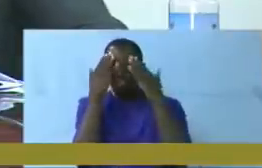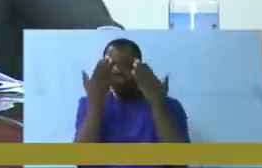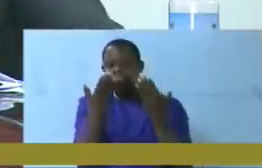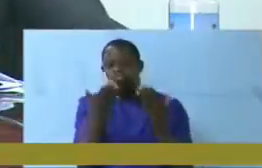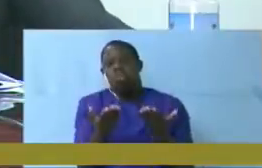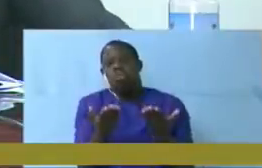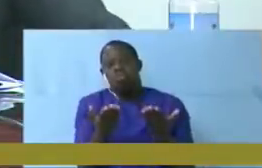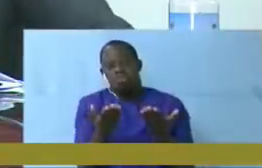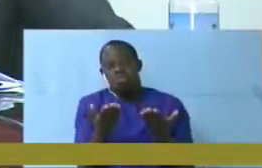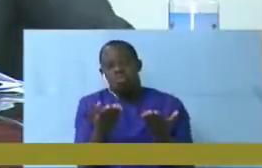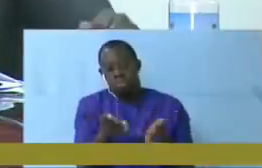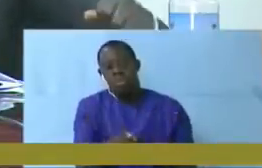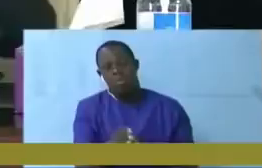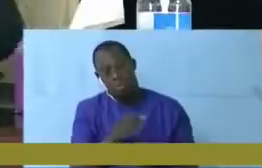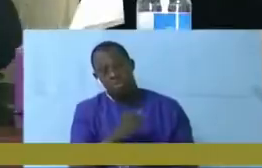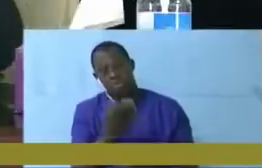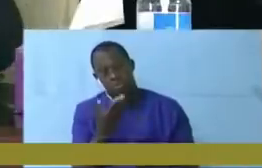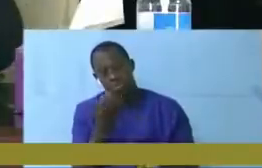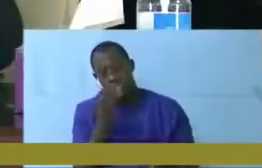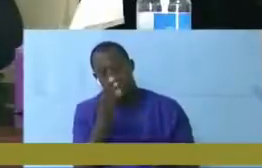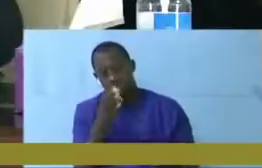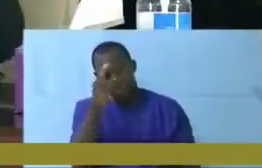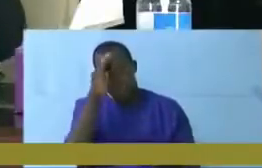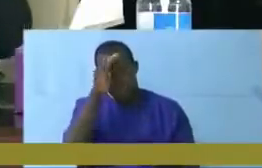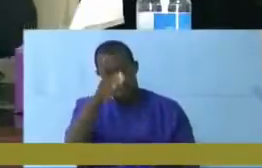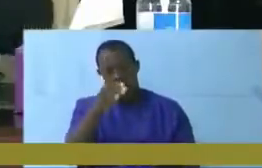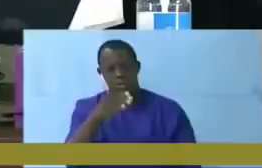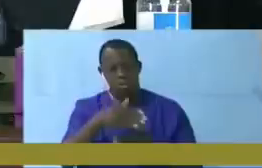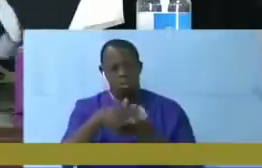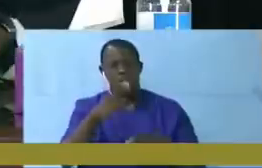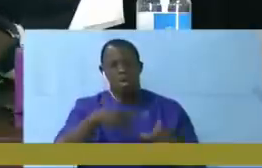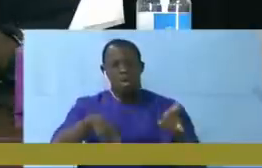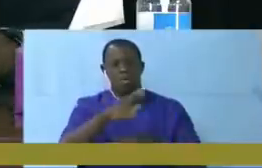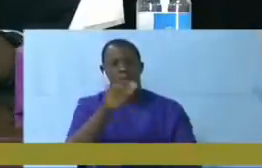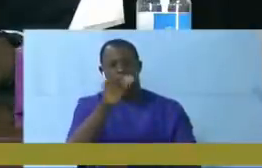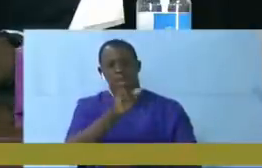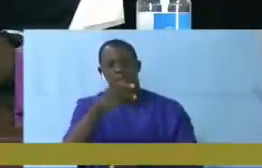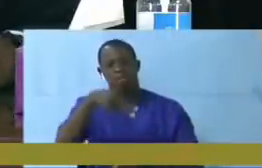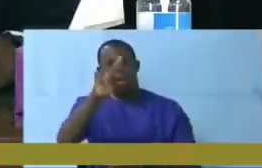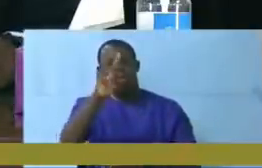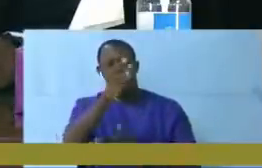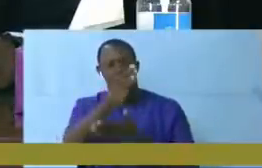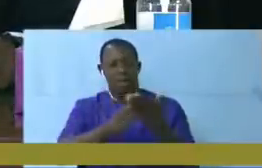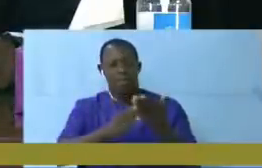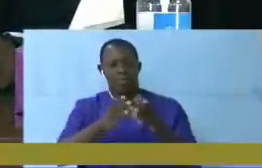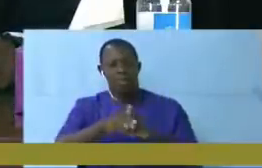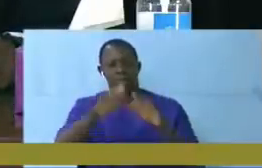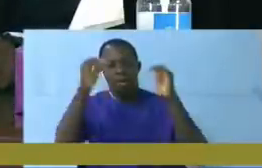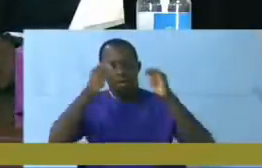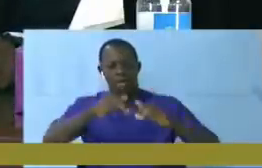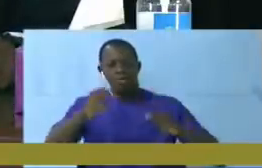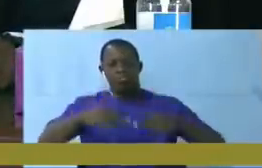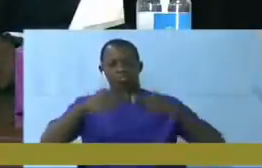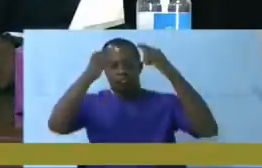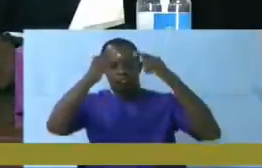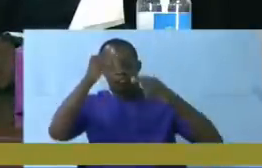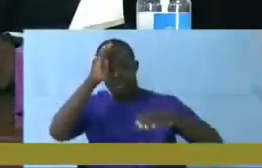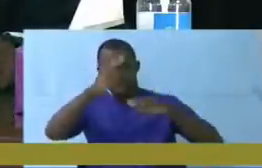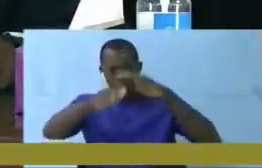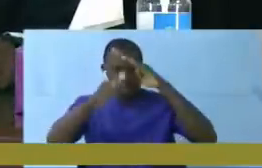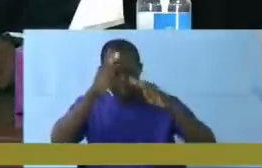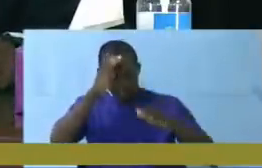very much. Among other things. We will come back at 12:30. Thank you. Meeting is adjourned. Thank you. Thank you.